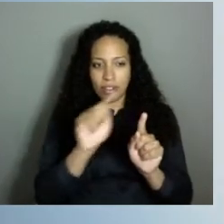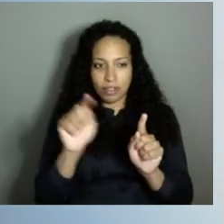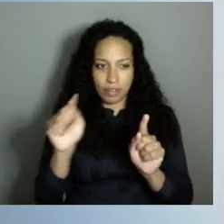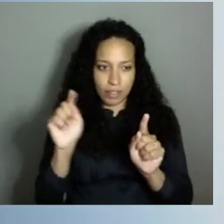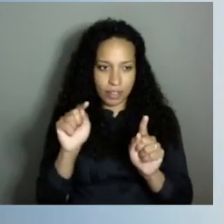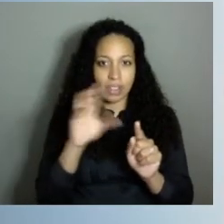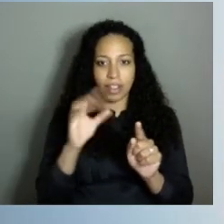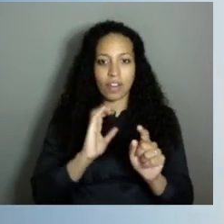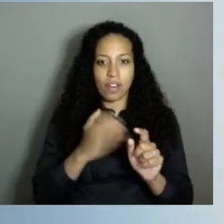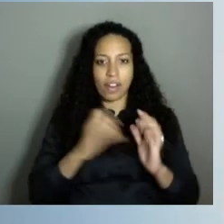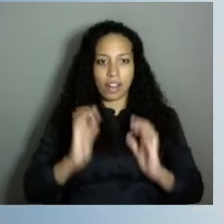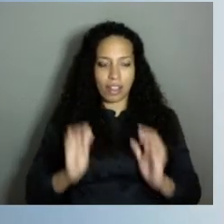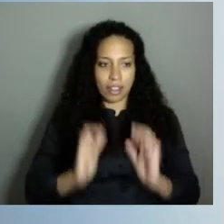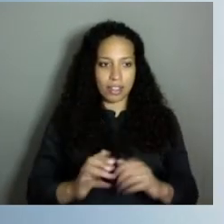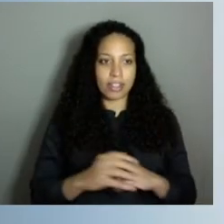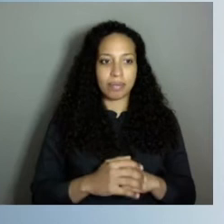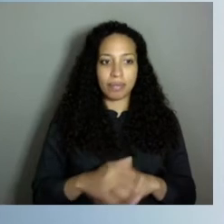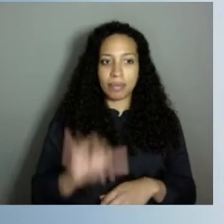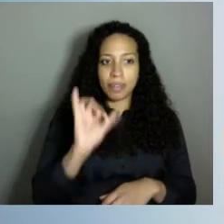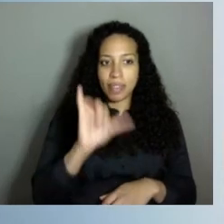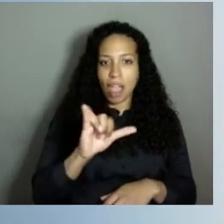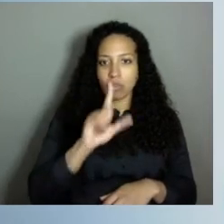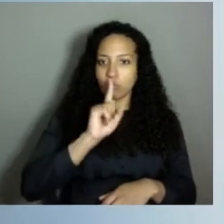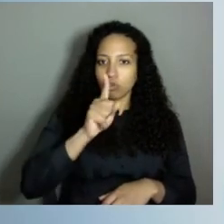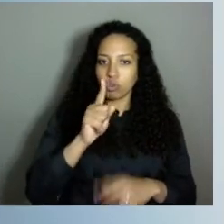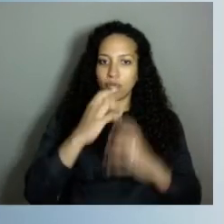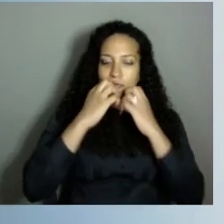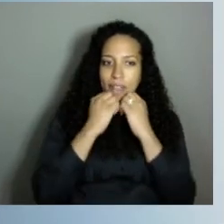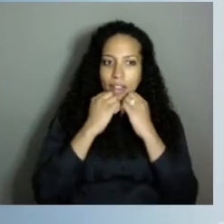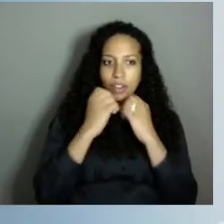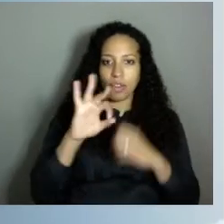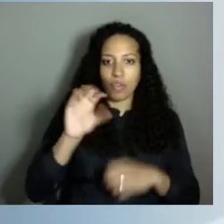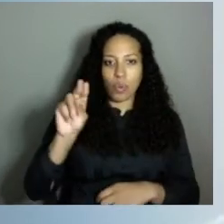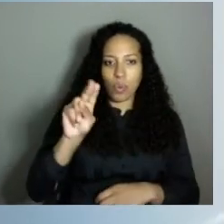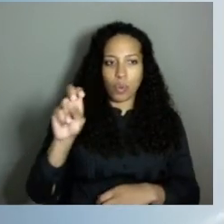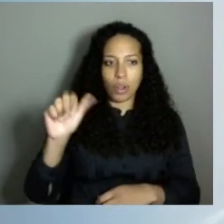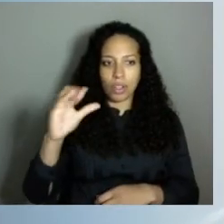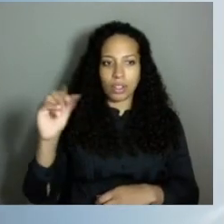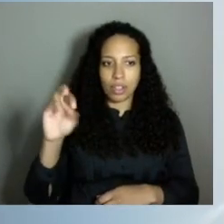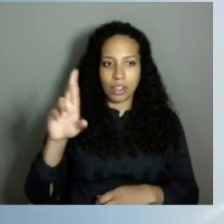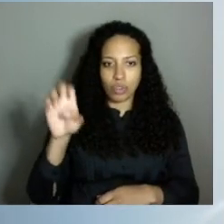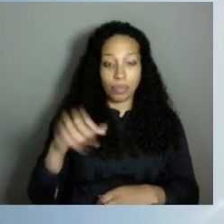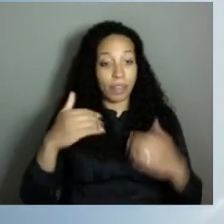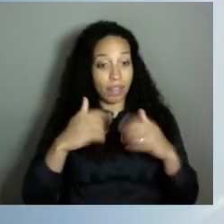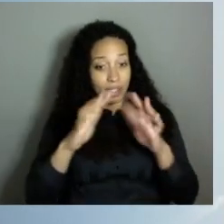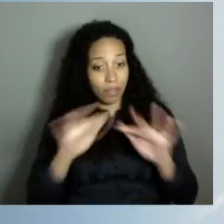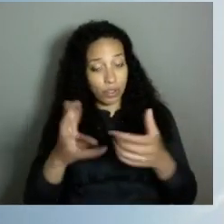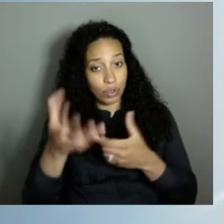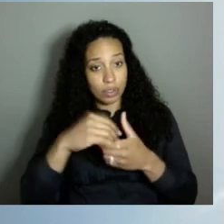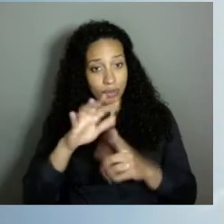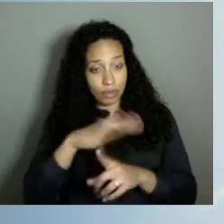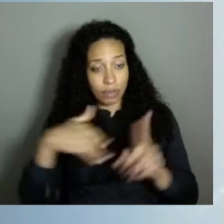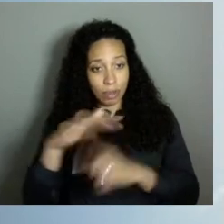clients. That is the true value of one Accenture. Having a diverse and inclusive environment helps our Industry X practice